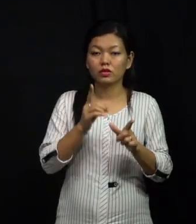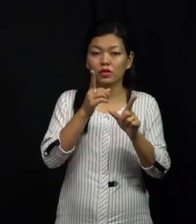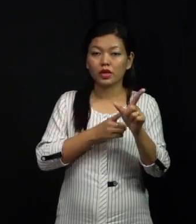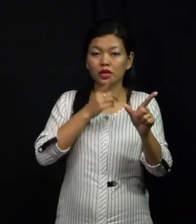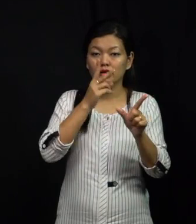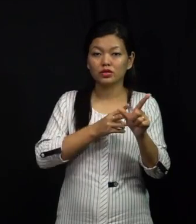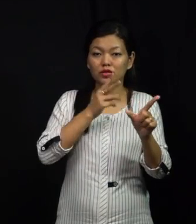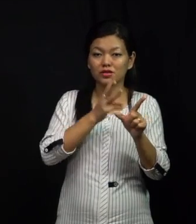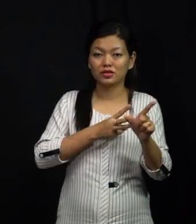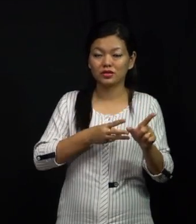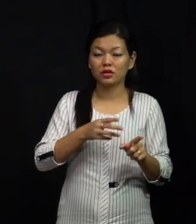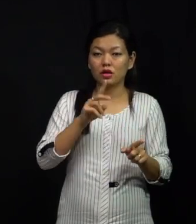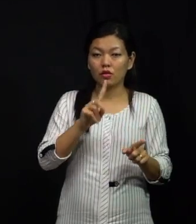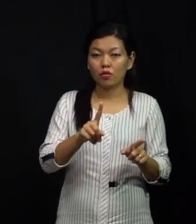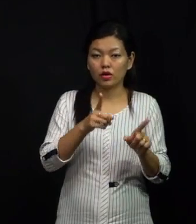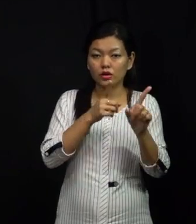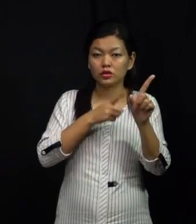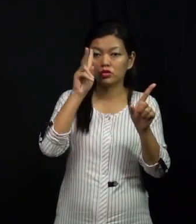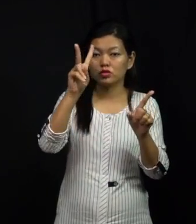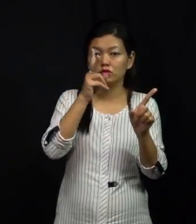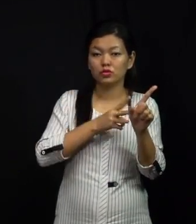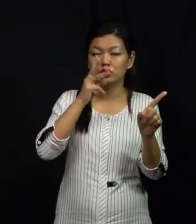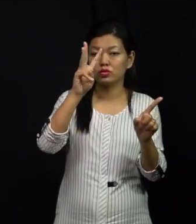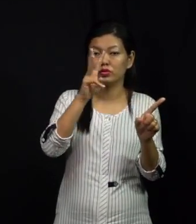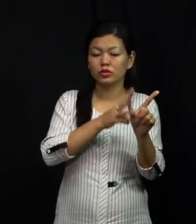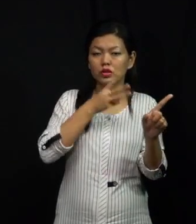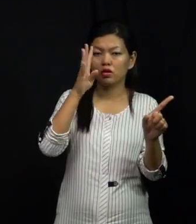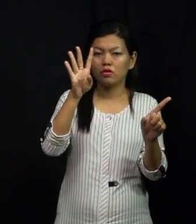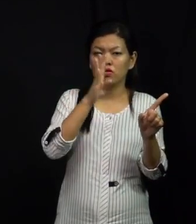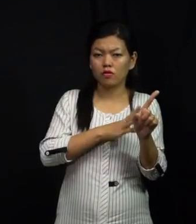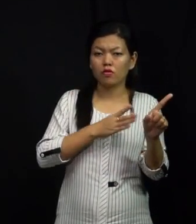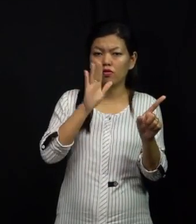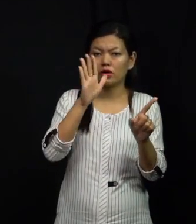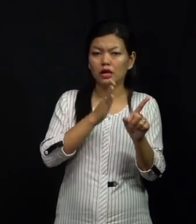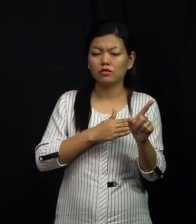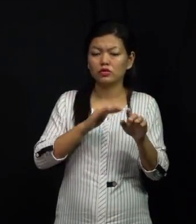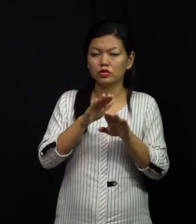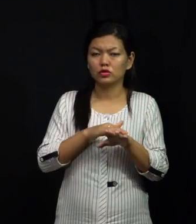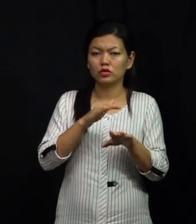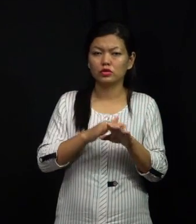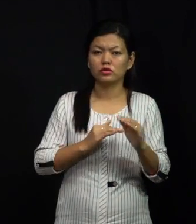like that, the bones will also harden. Okay, and then the teeth is also